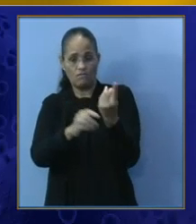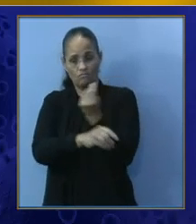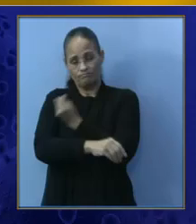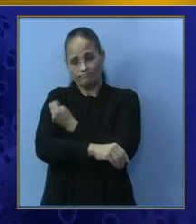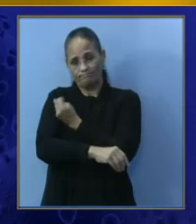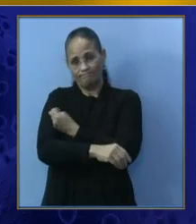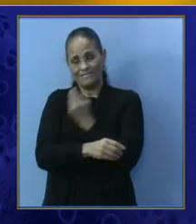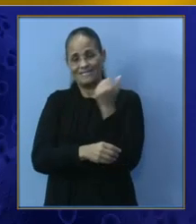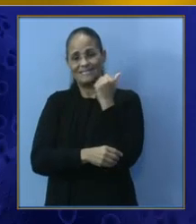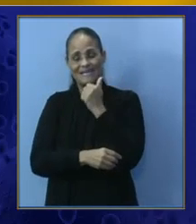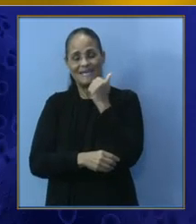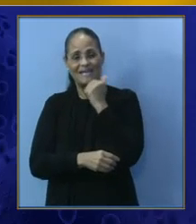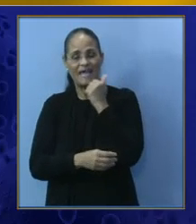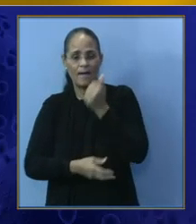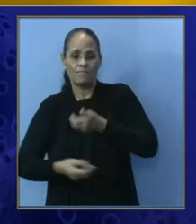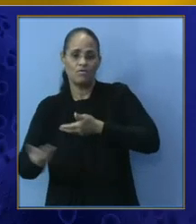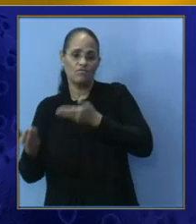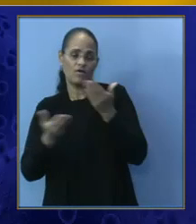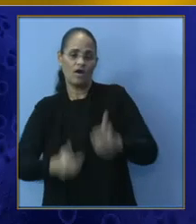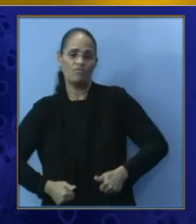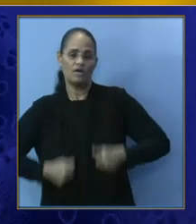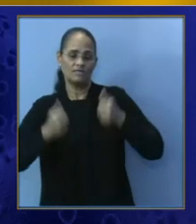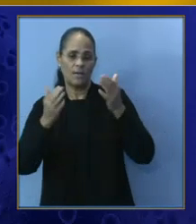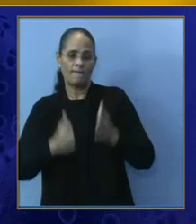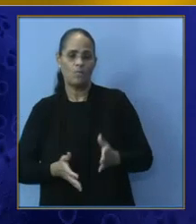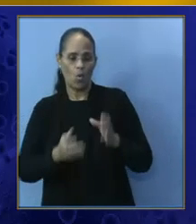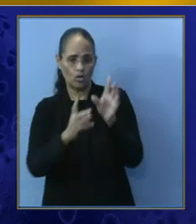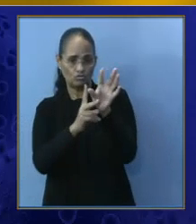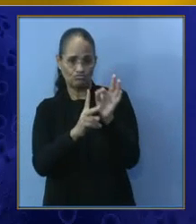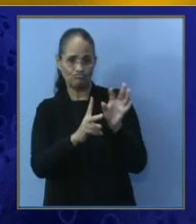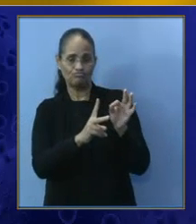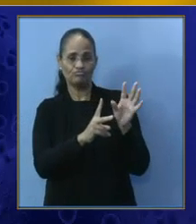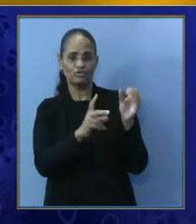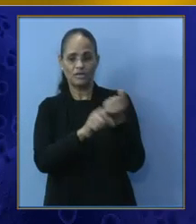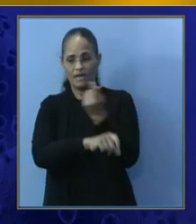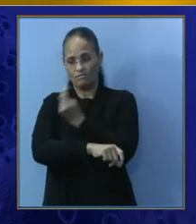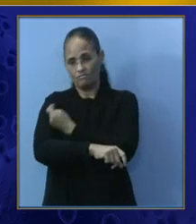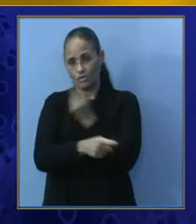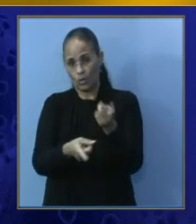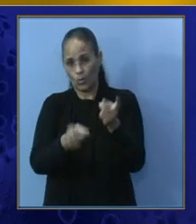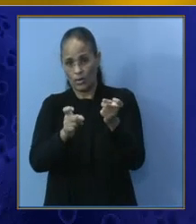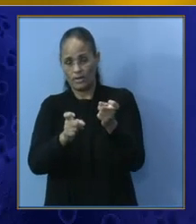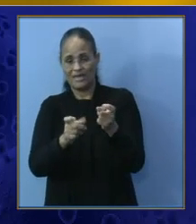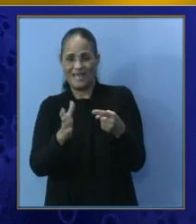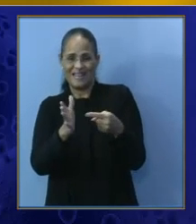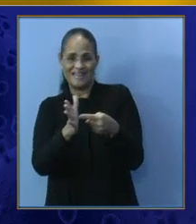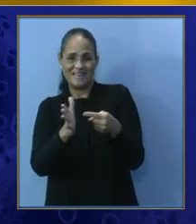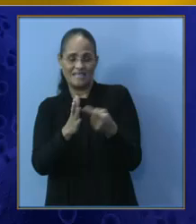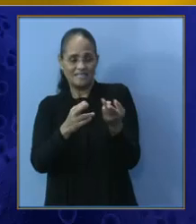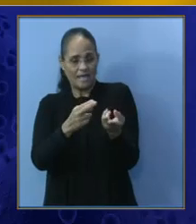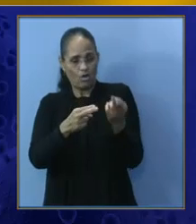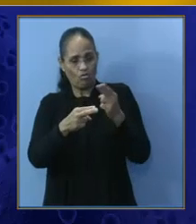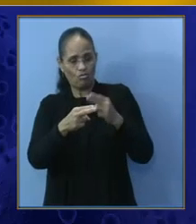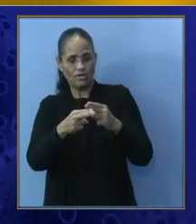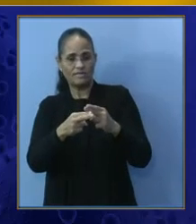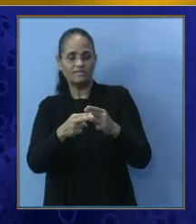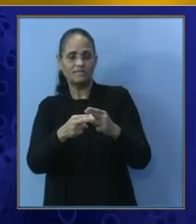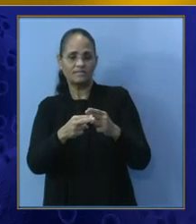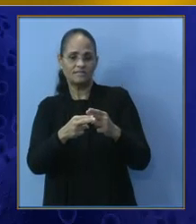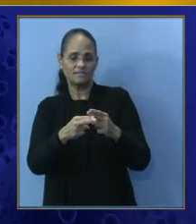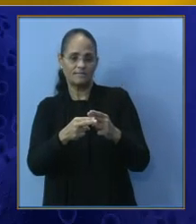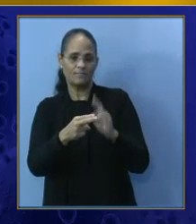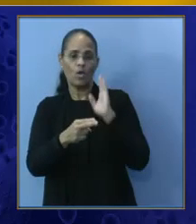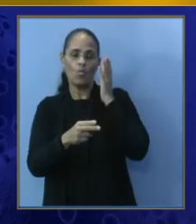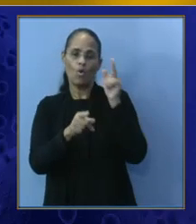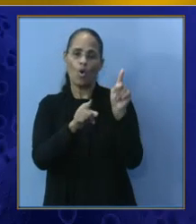administer daily and provide residents with more options to get vaccinated as quickly as possible. This increase in our capacity